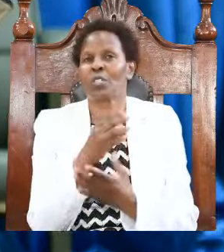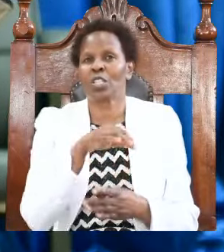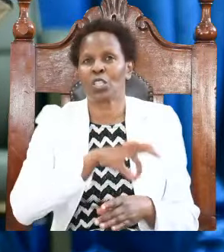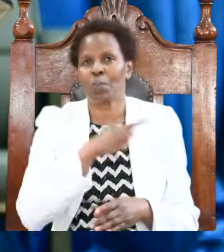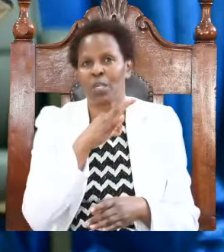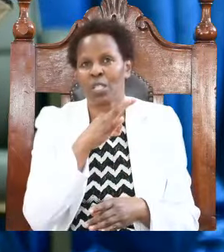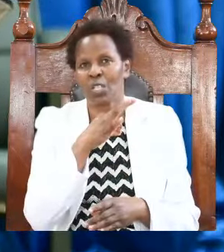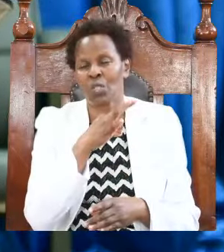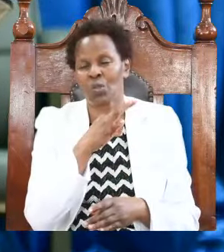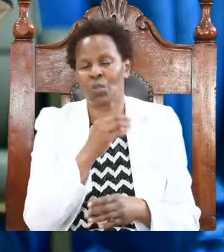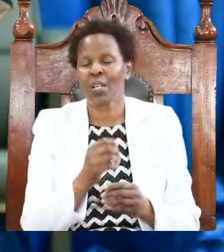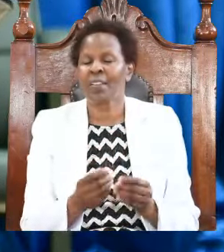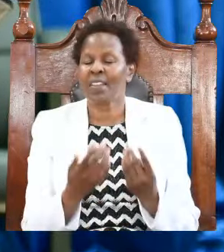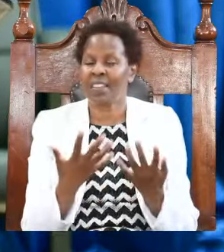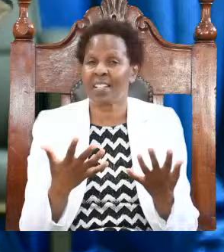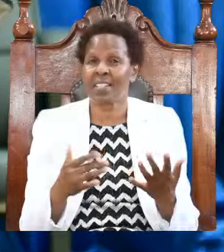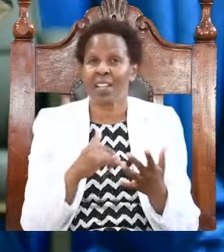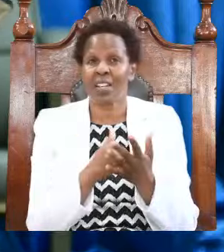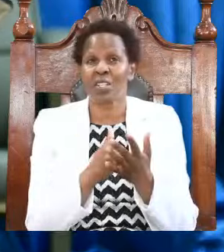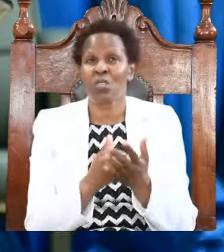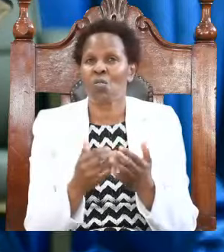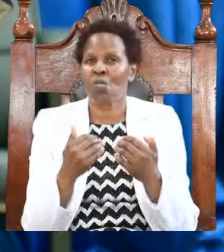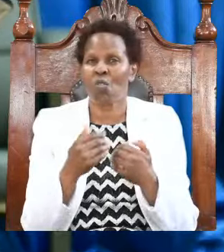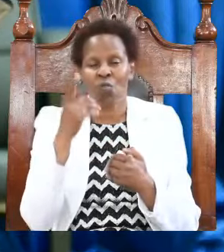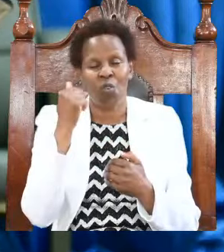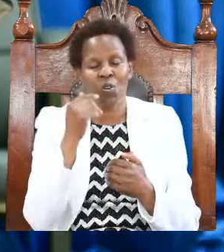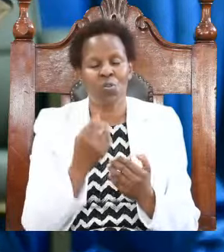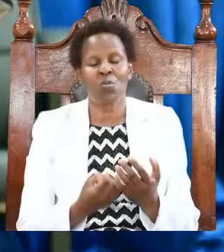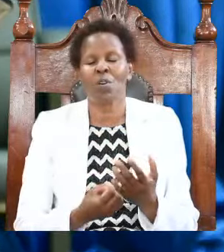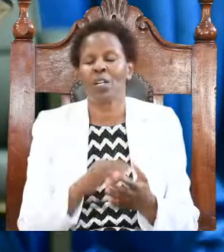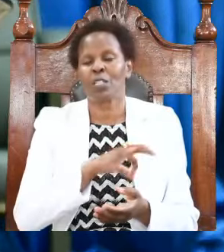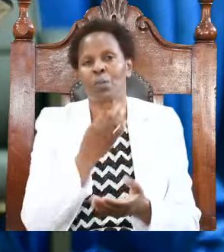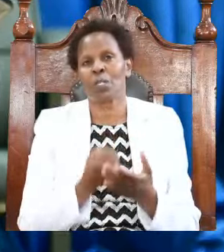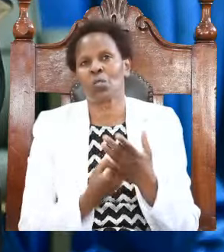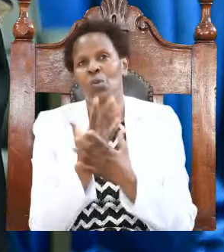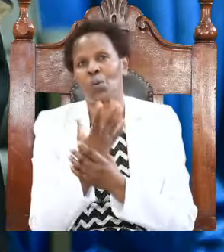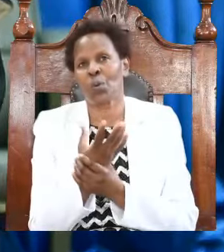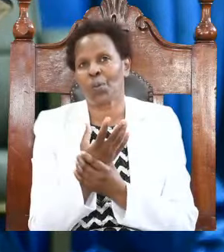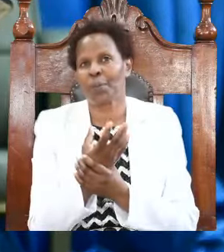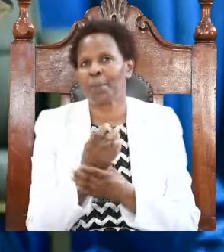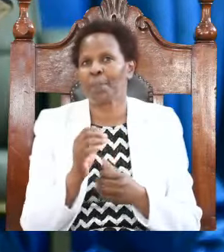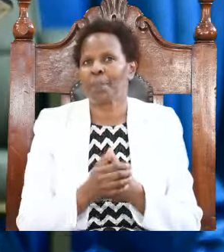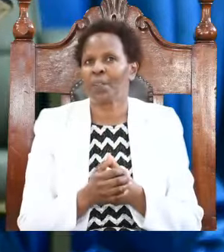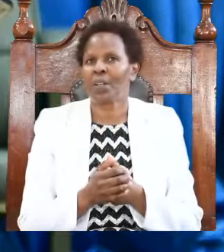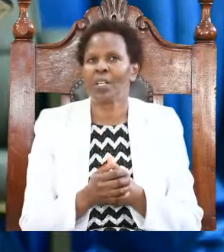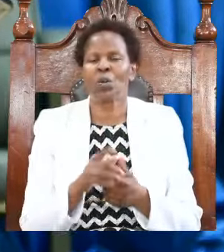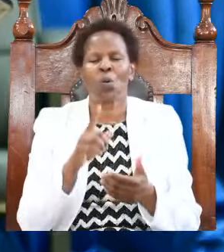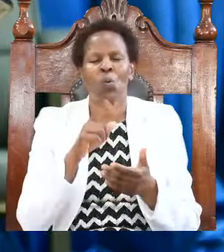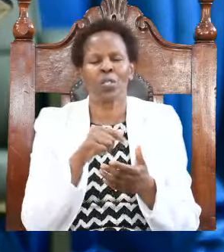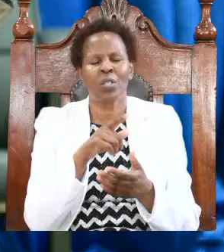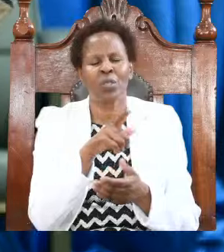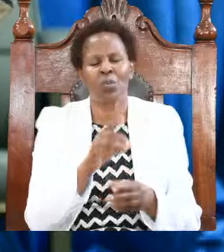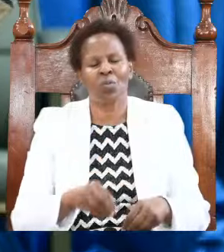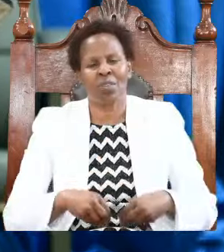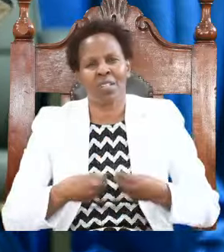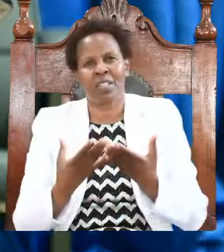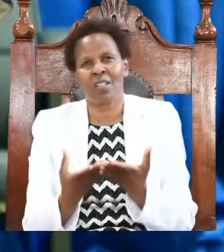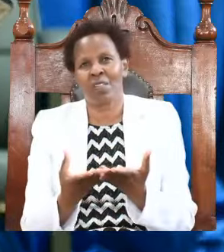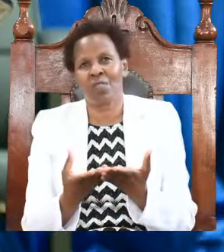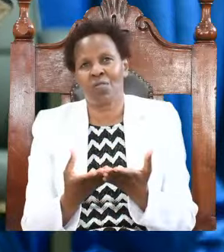What specific goals are you setting for your spiritual development? And how are you contributing to